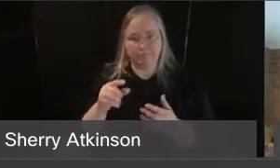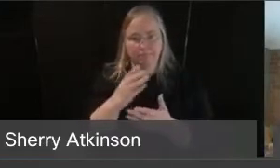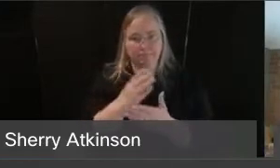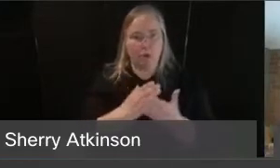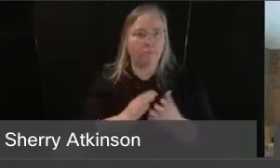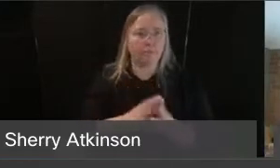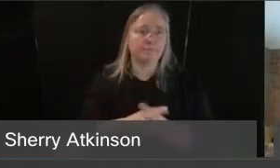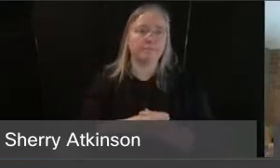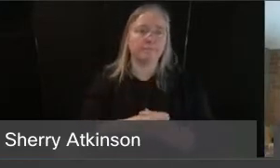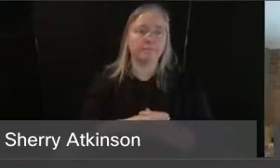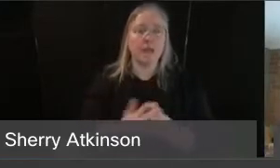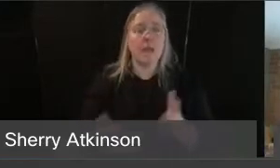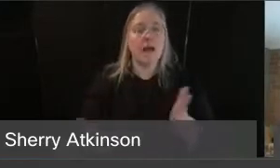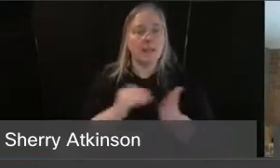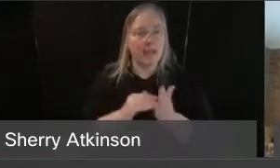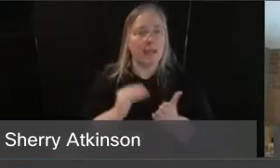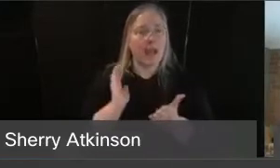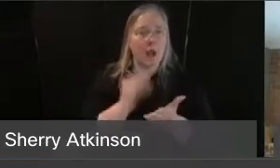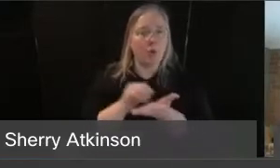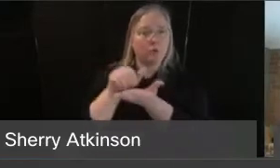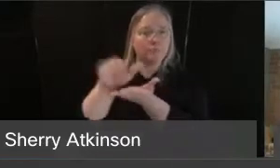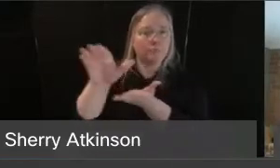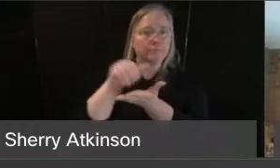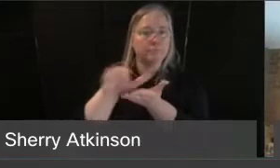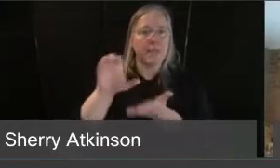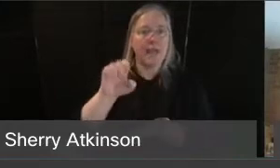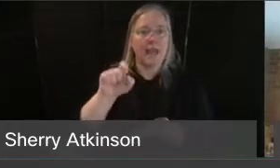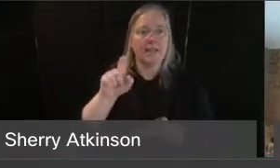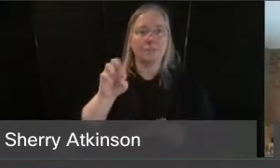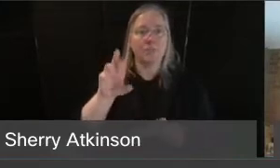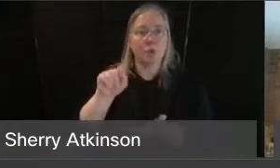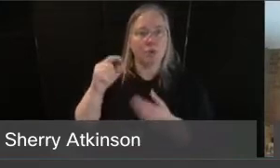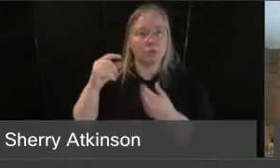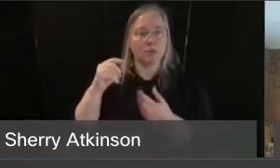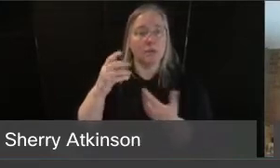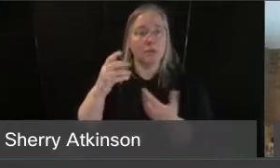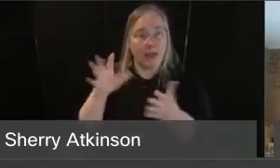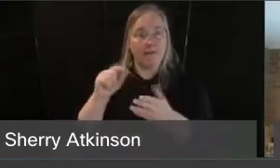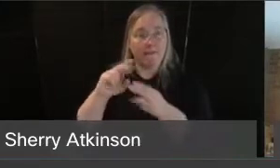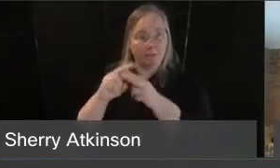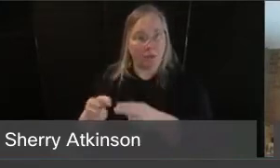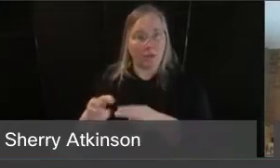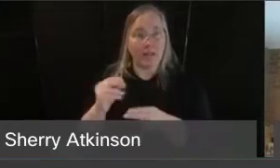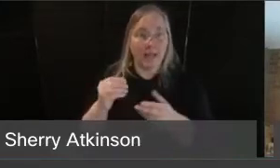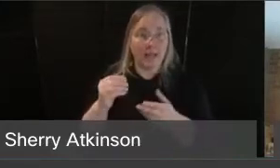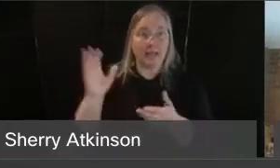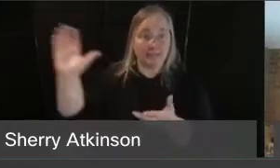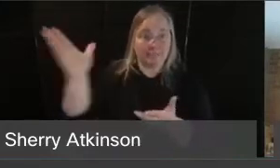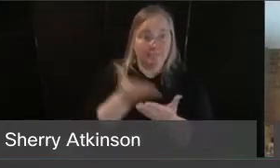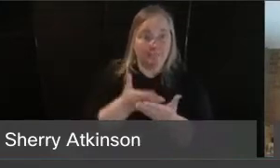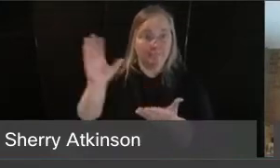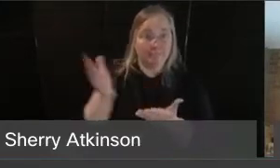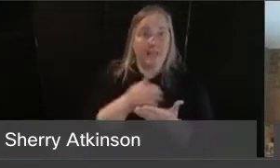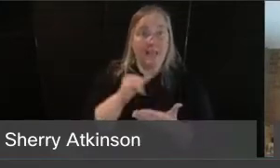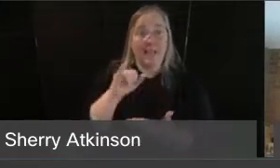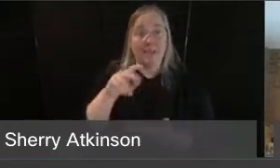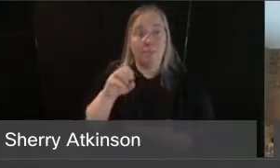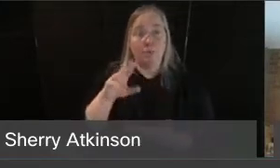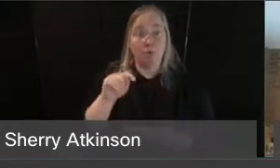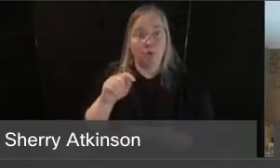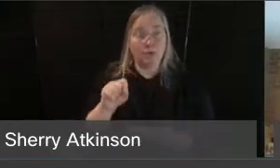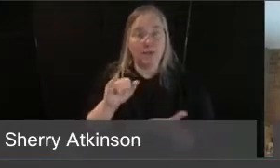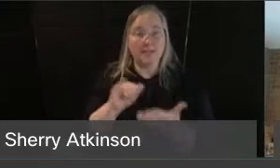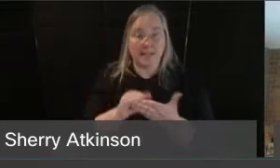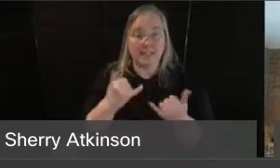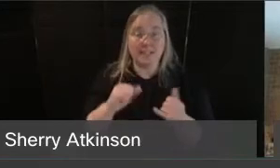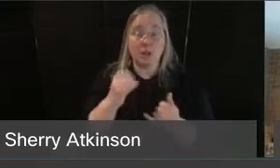Again, our exports have fallen and as well as imports, but again, we're still at a high deficit. So this is net